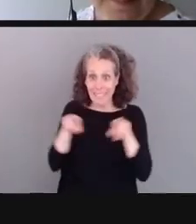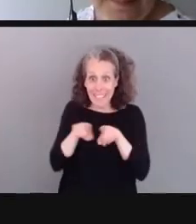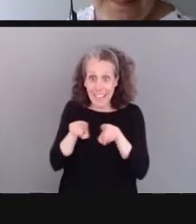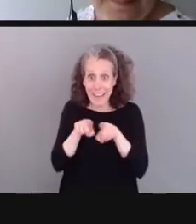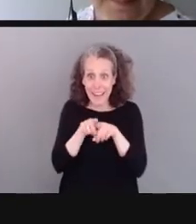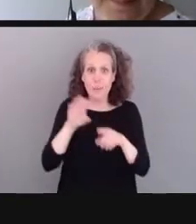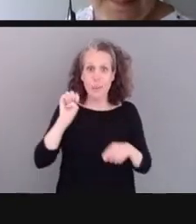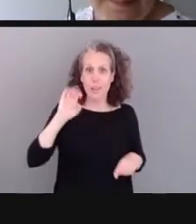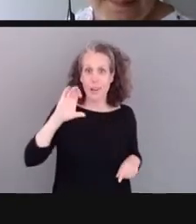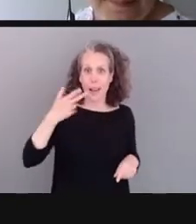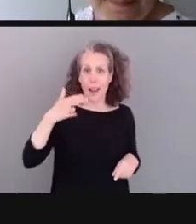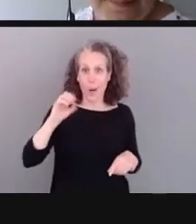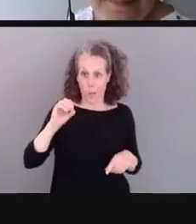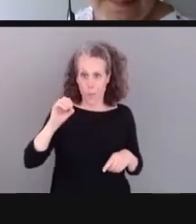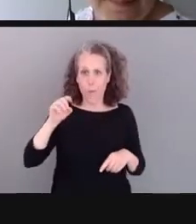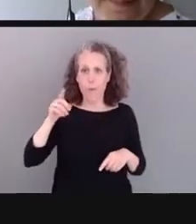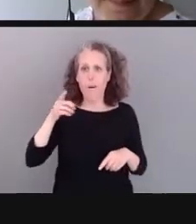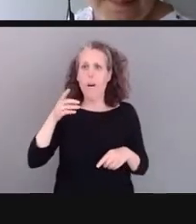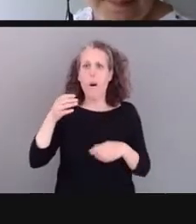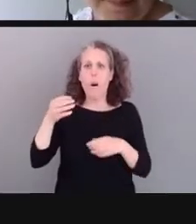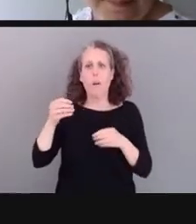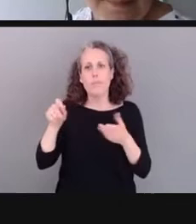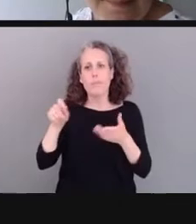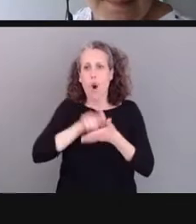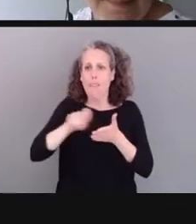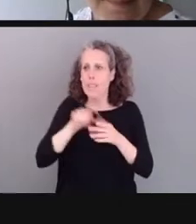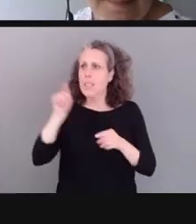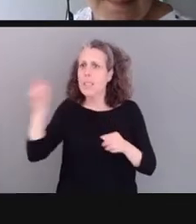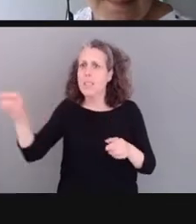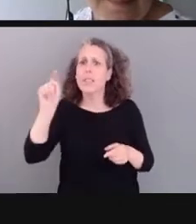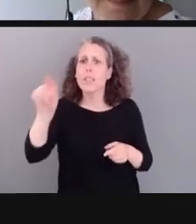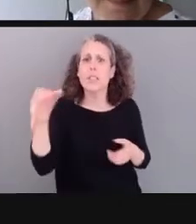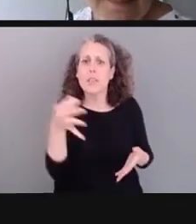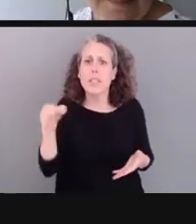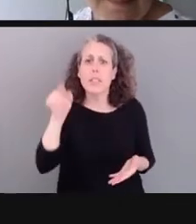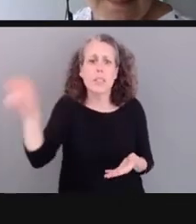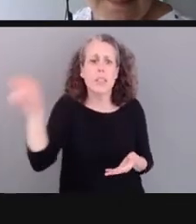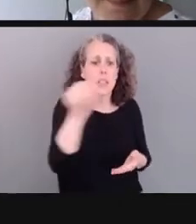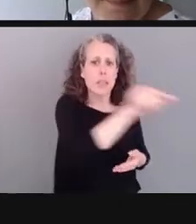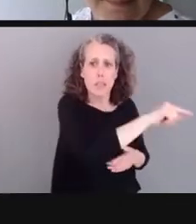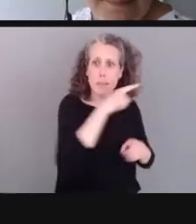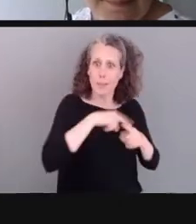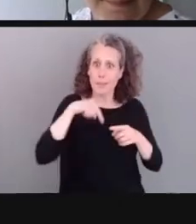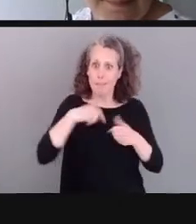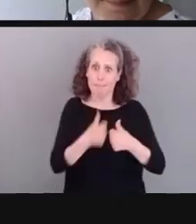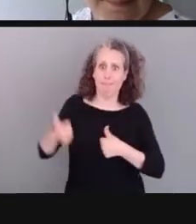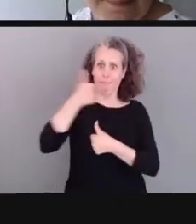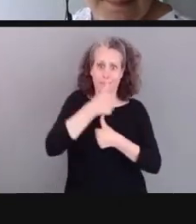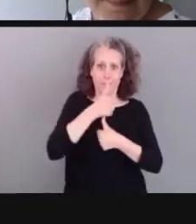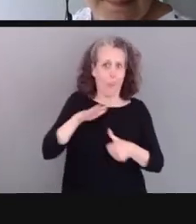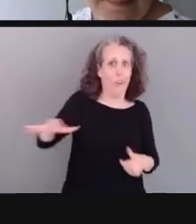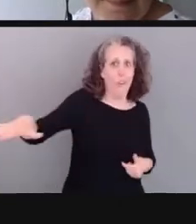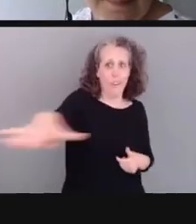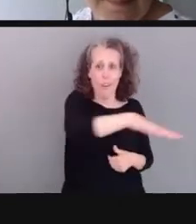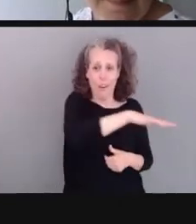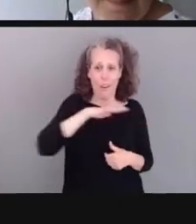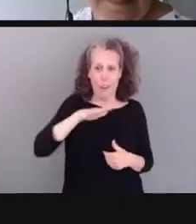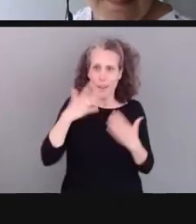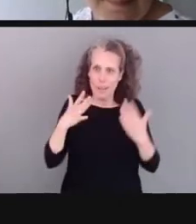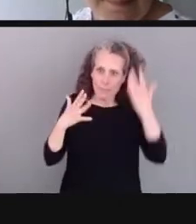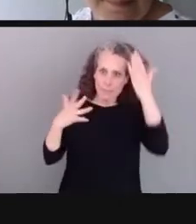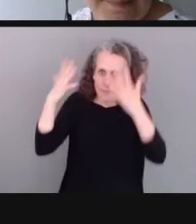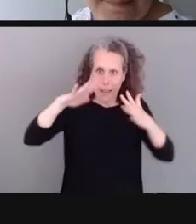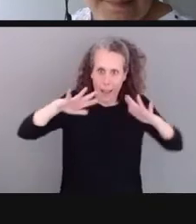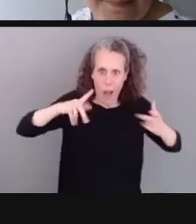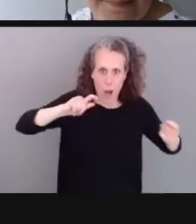ECHO field offices, but also at headquarters, the whole commission is working on greening processes and offices too, as part